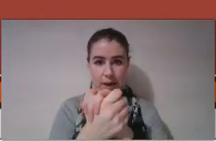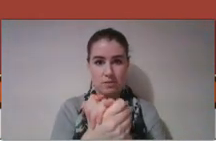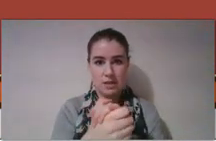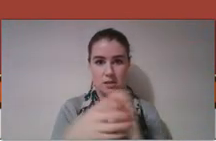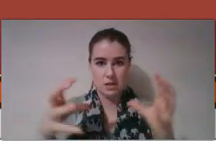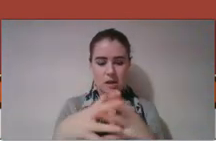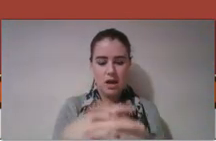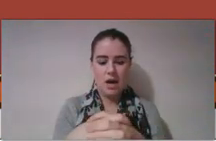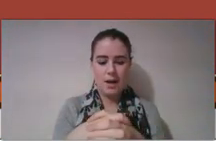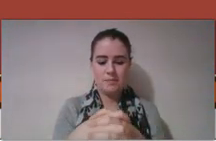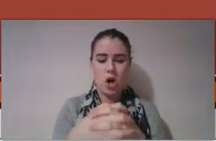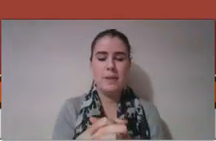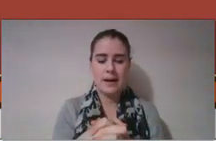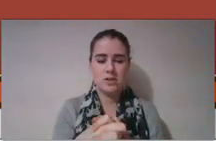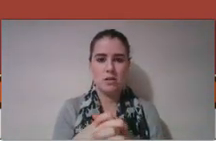thick,